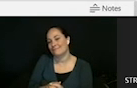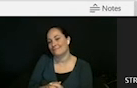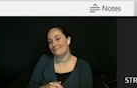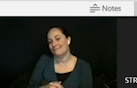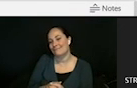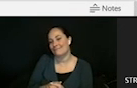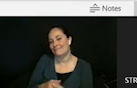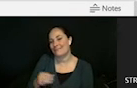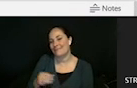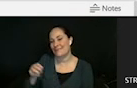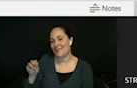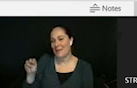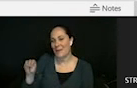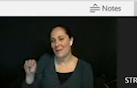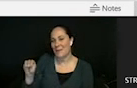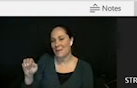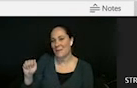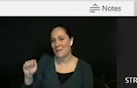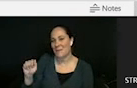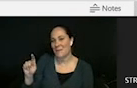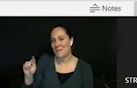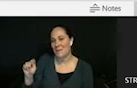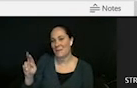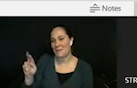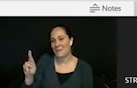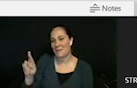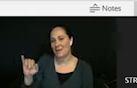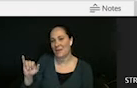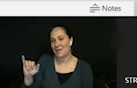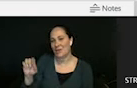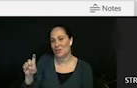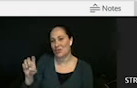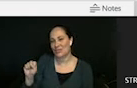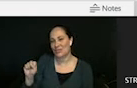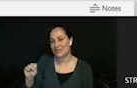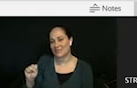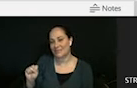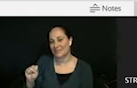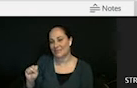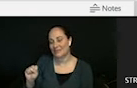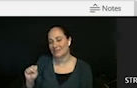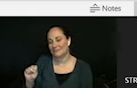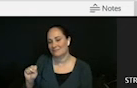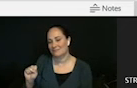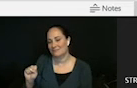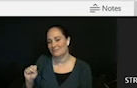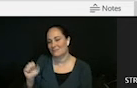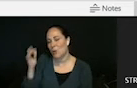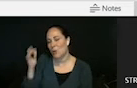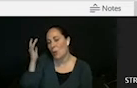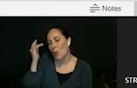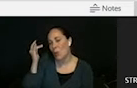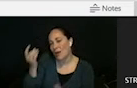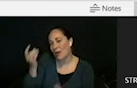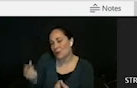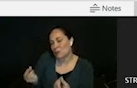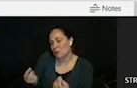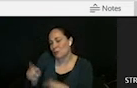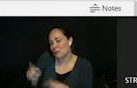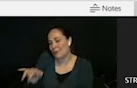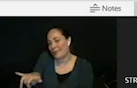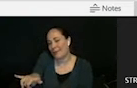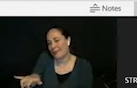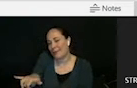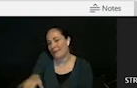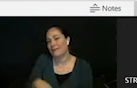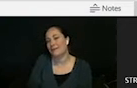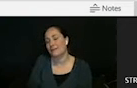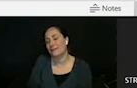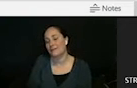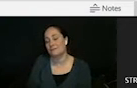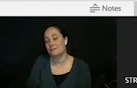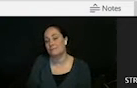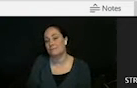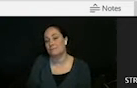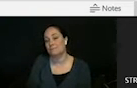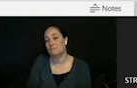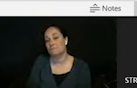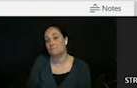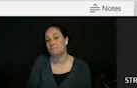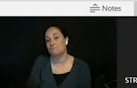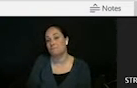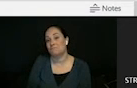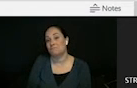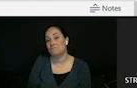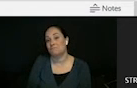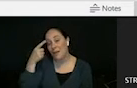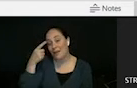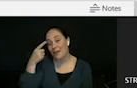really do that in college algebra, but let's say there was a topic on convolution of matrices. Why would you do that? turns out you can use